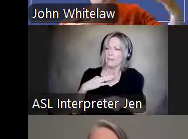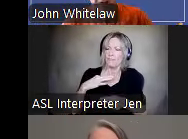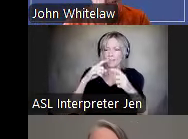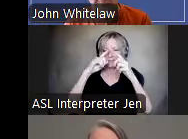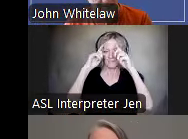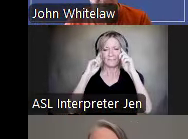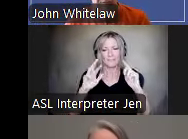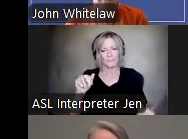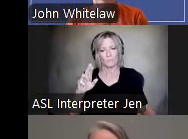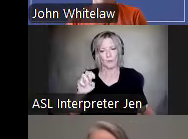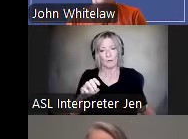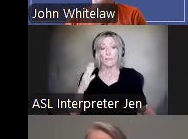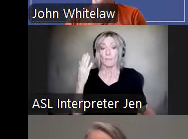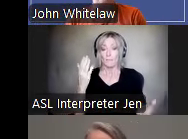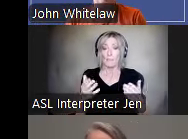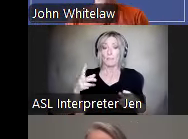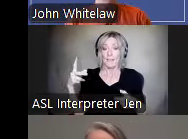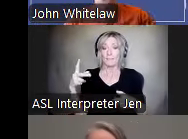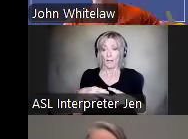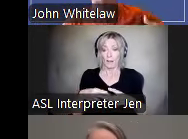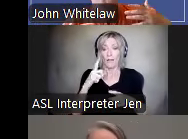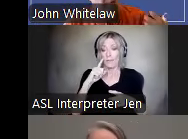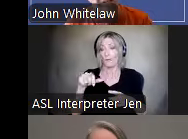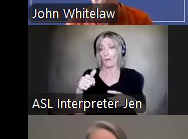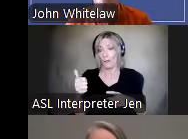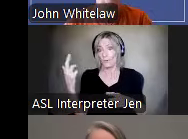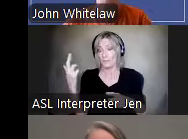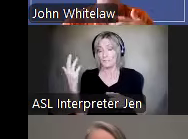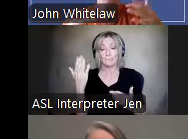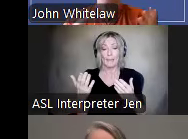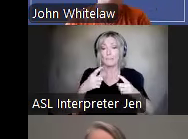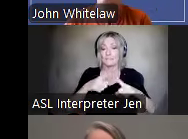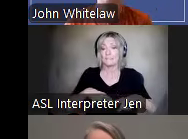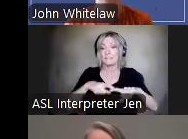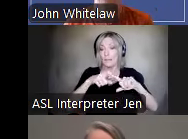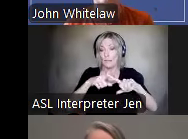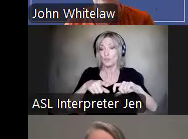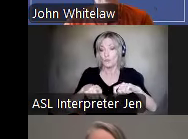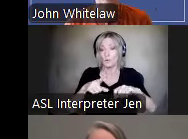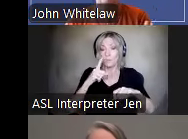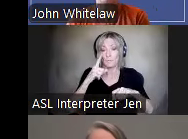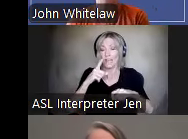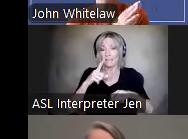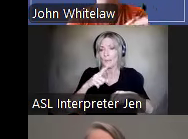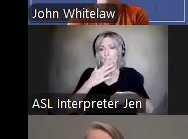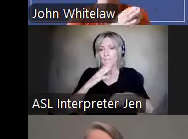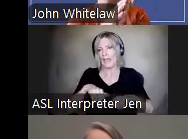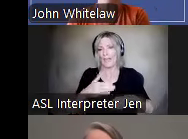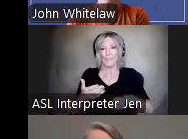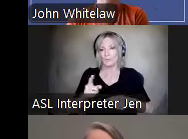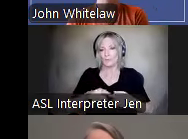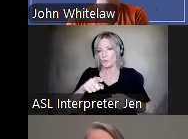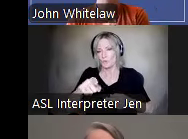cut you off for all sorts of reasons that aren't appropriate. They may have suspended you and done other bad things to you. But the problem